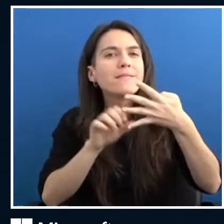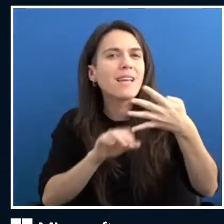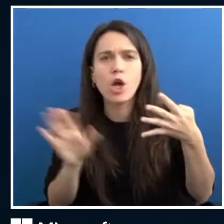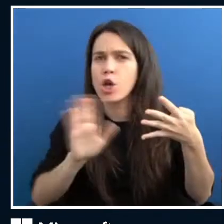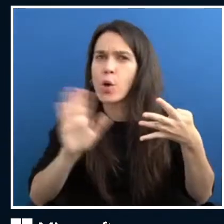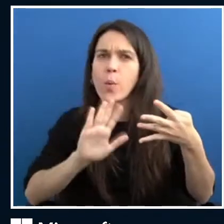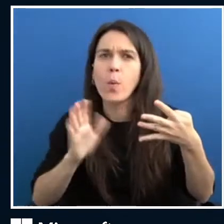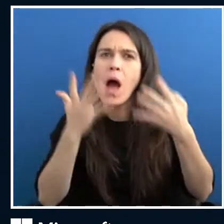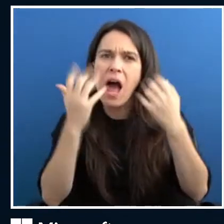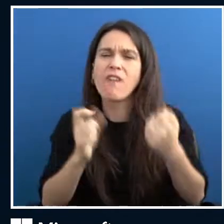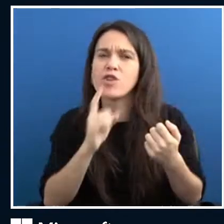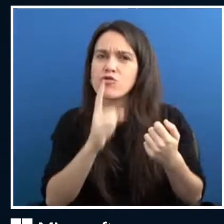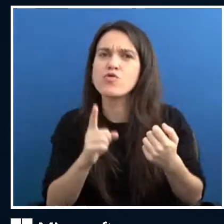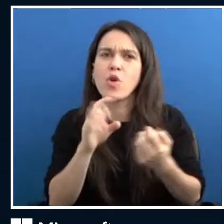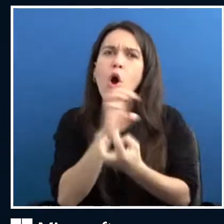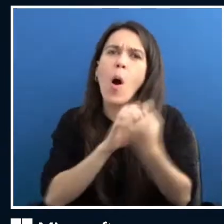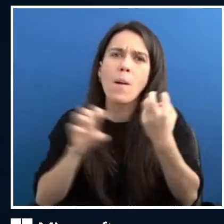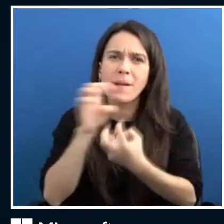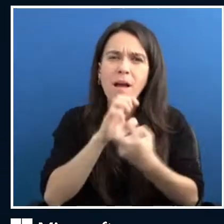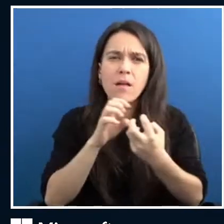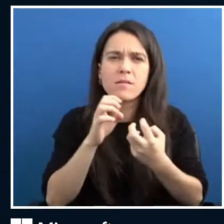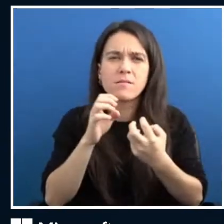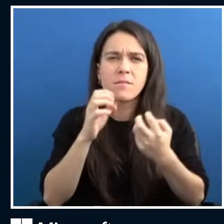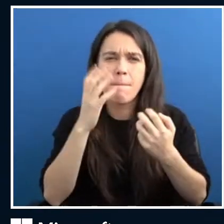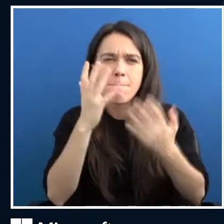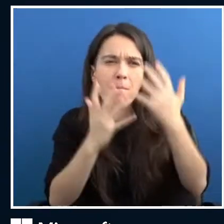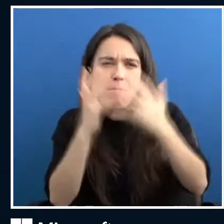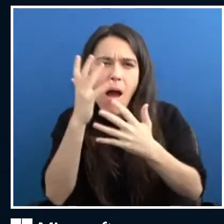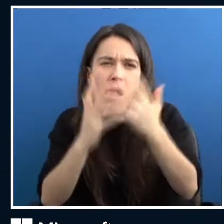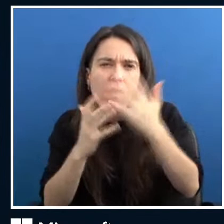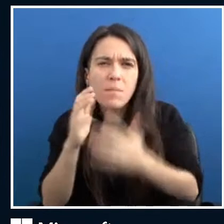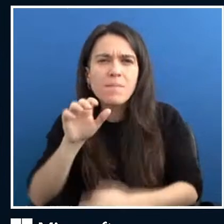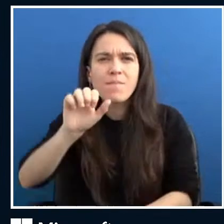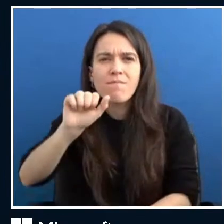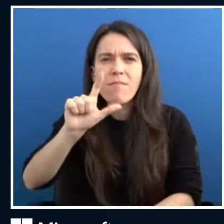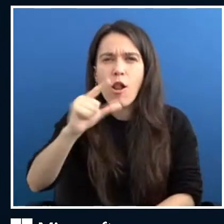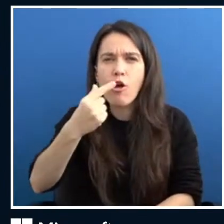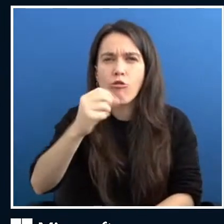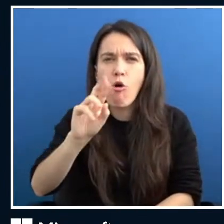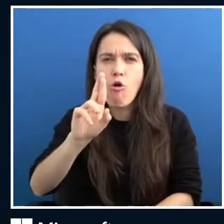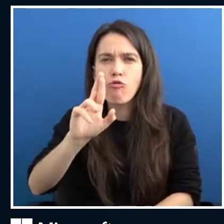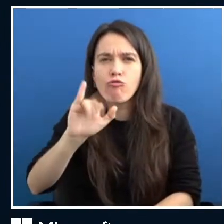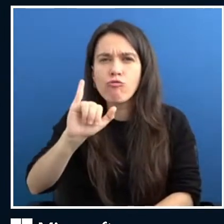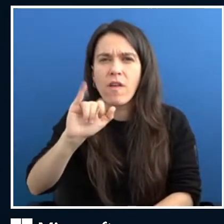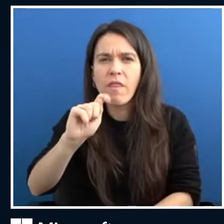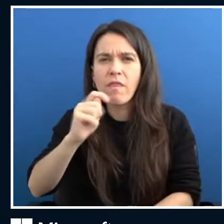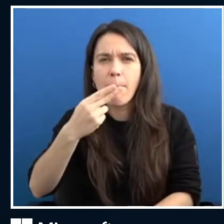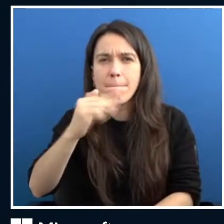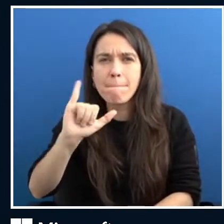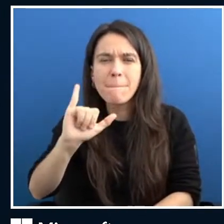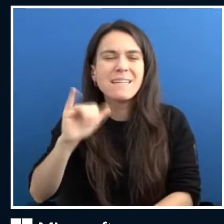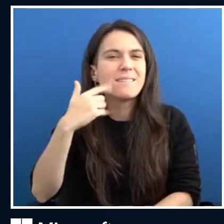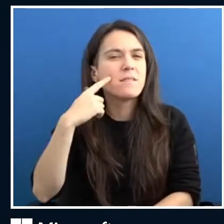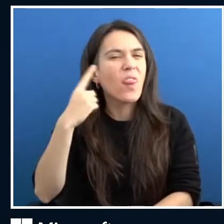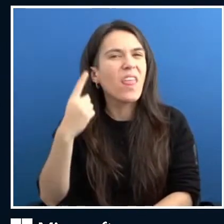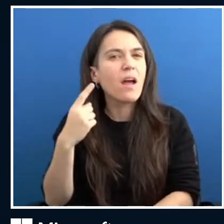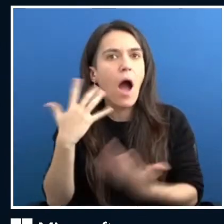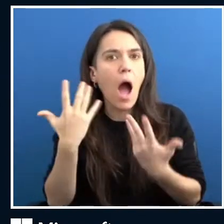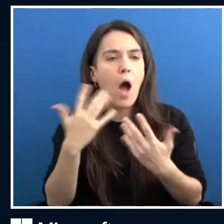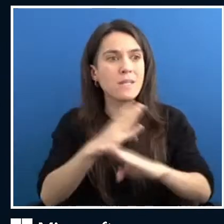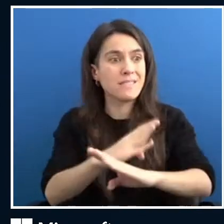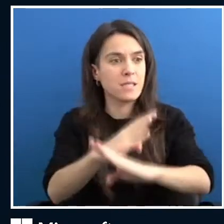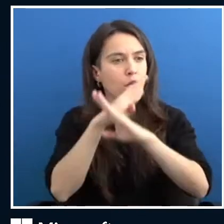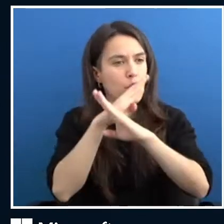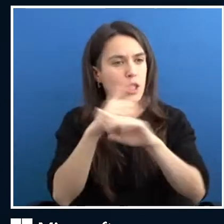complicated mathematical algorithms. And here also we need to think about the security aspect.